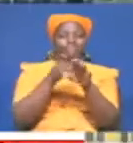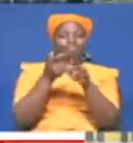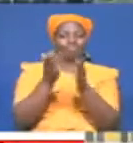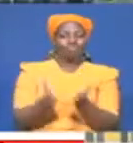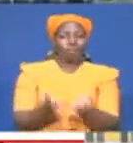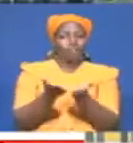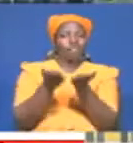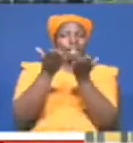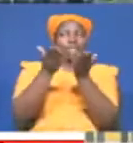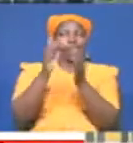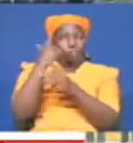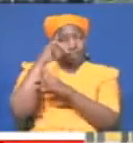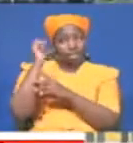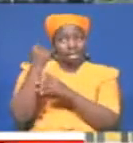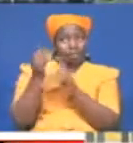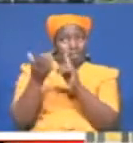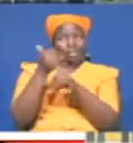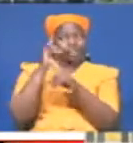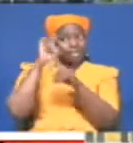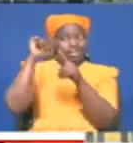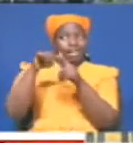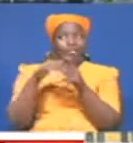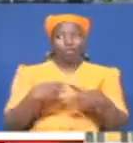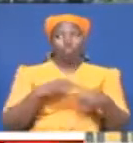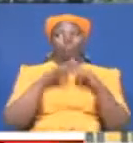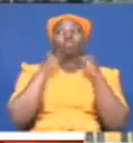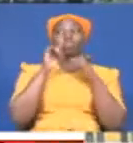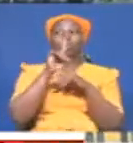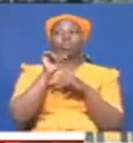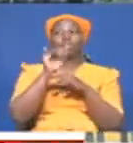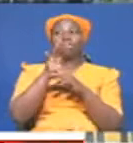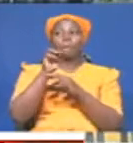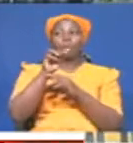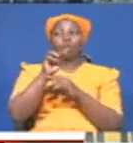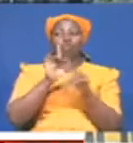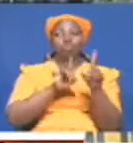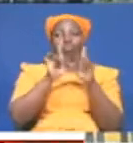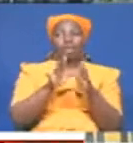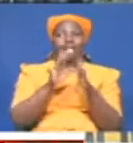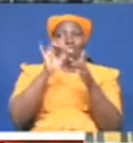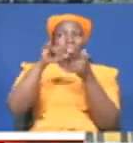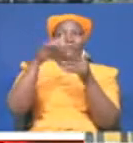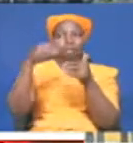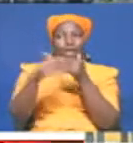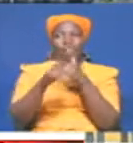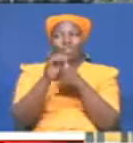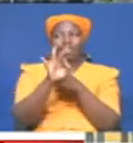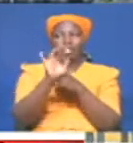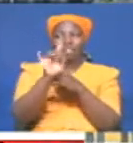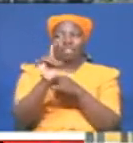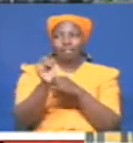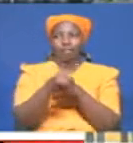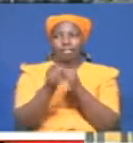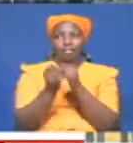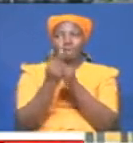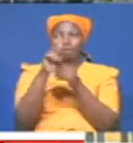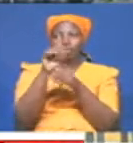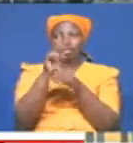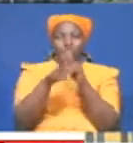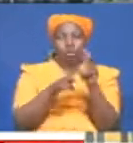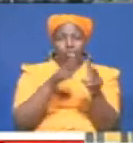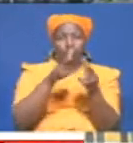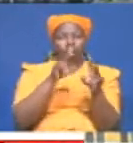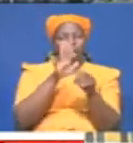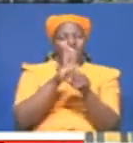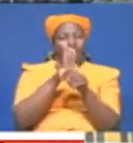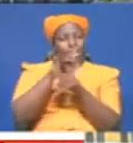target of hosting 1.4 million tourists by end of 31st December 2022, a lot needs to be done. Among